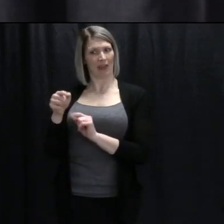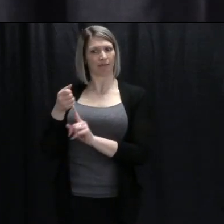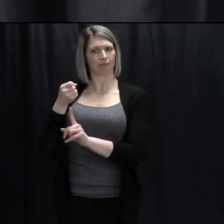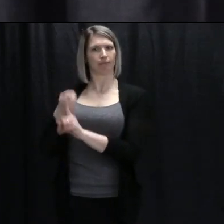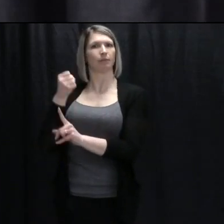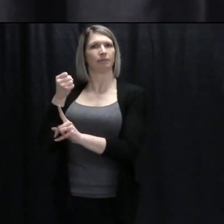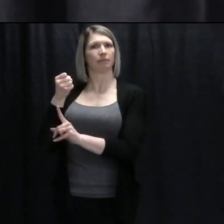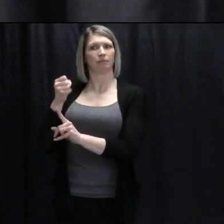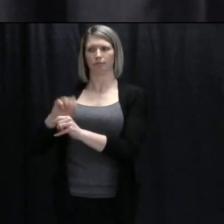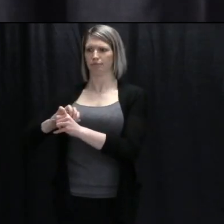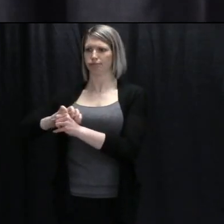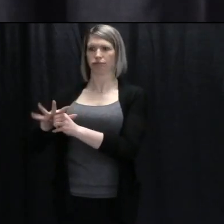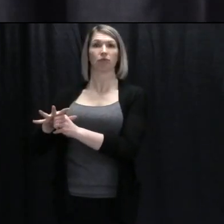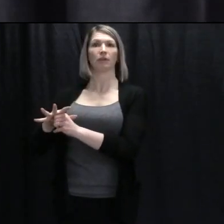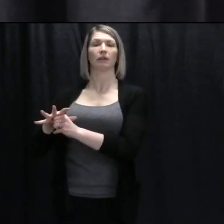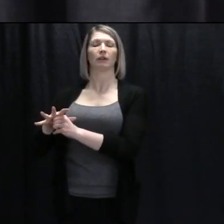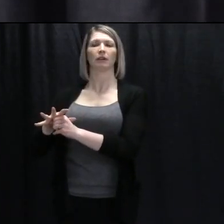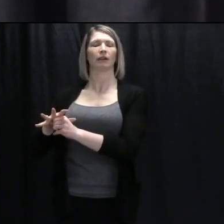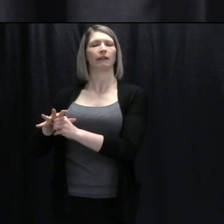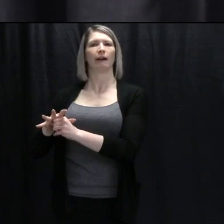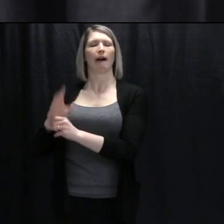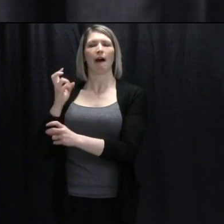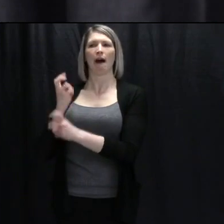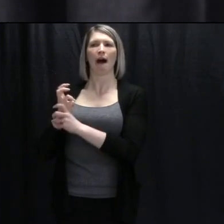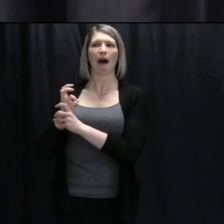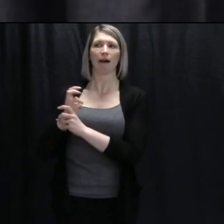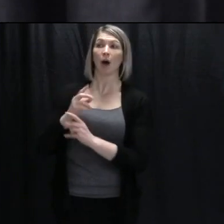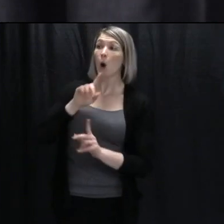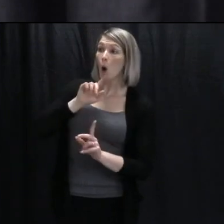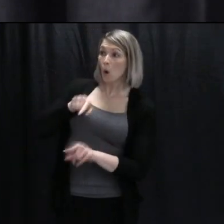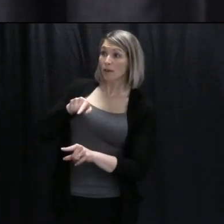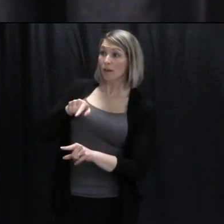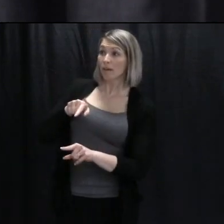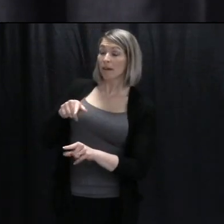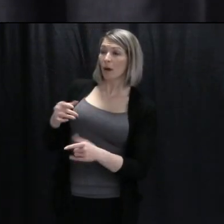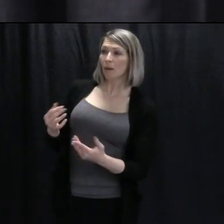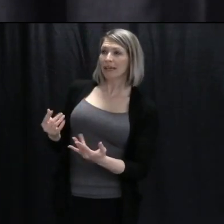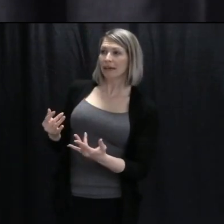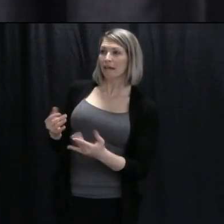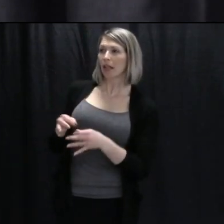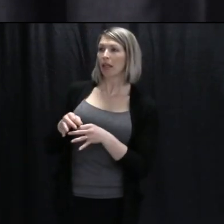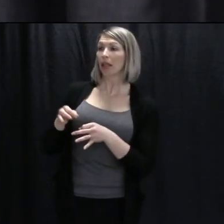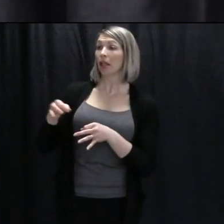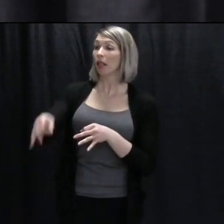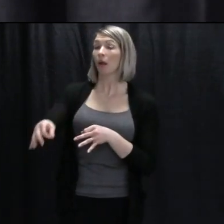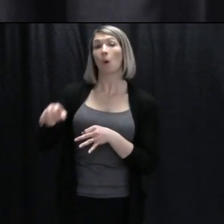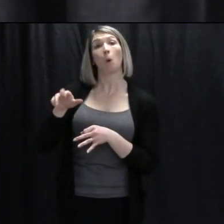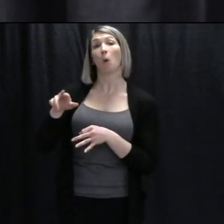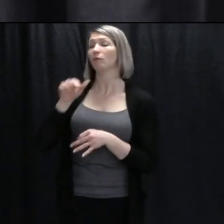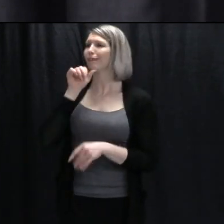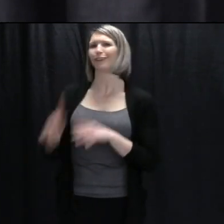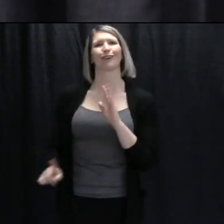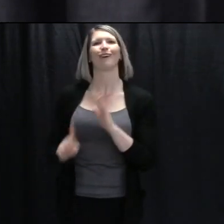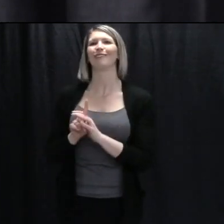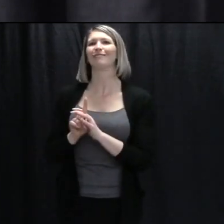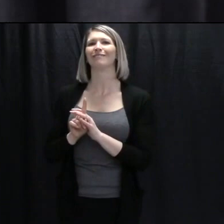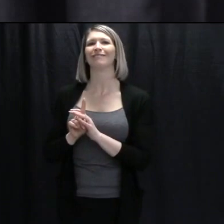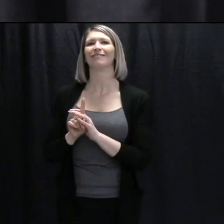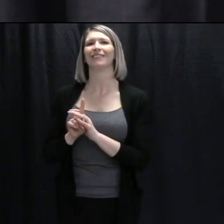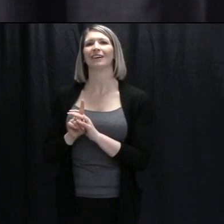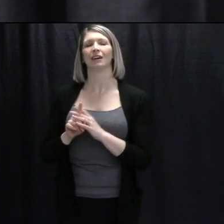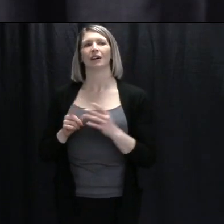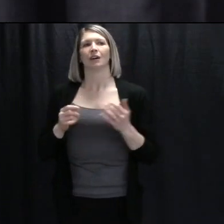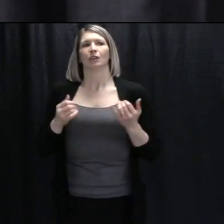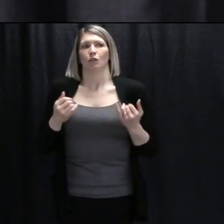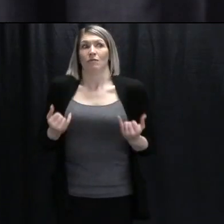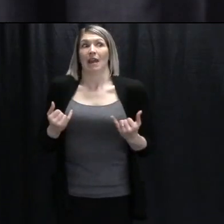fill orders. Since then, we have seen, unfortunately, a trend for opportunism